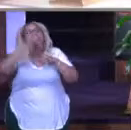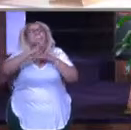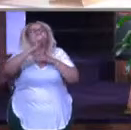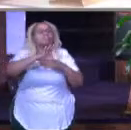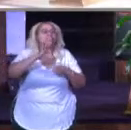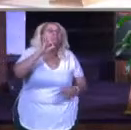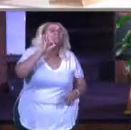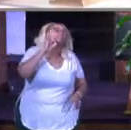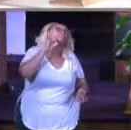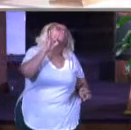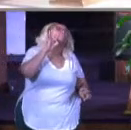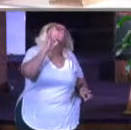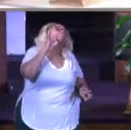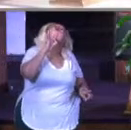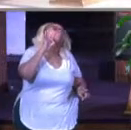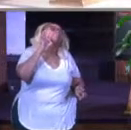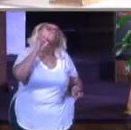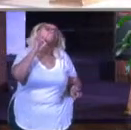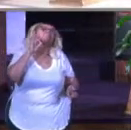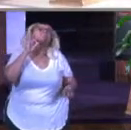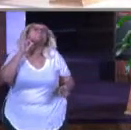Touch their souls, oh God.